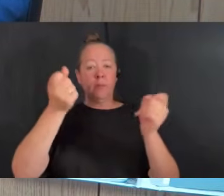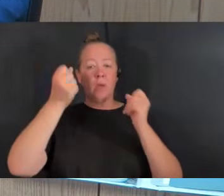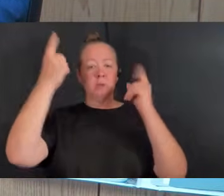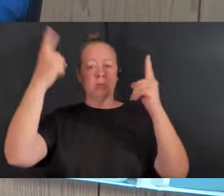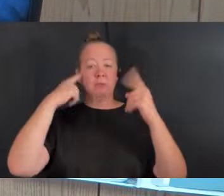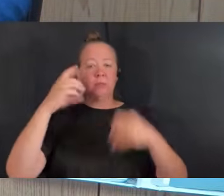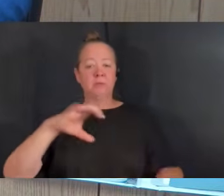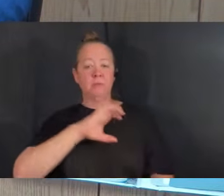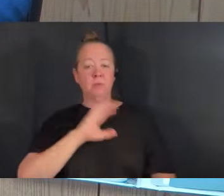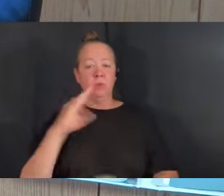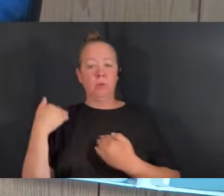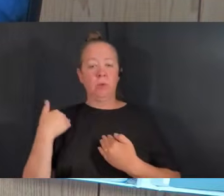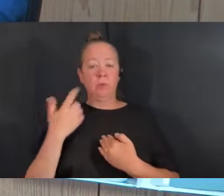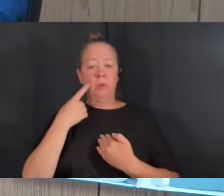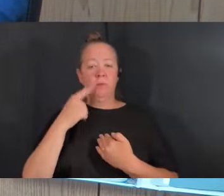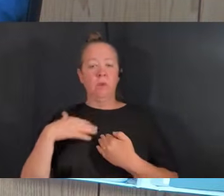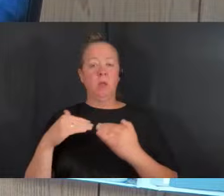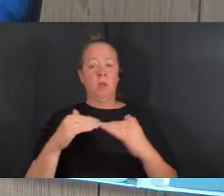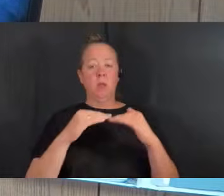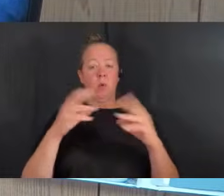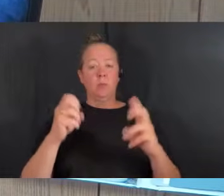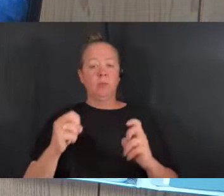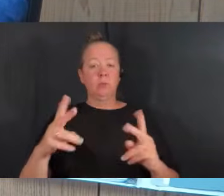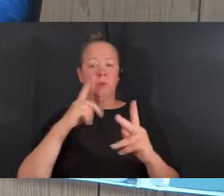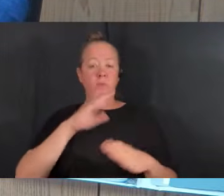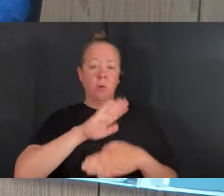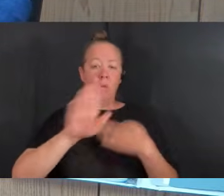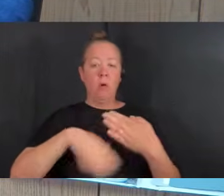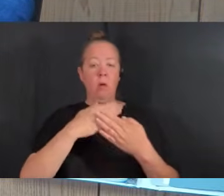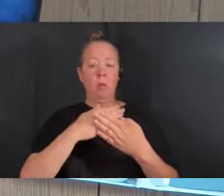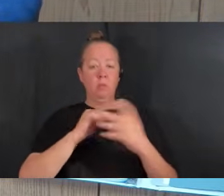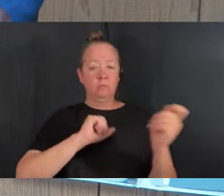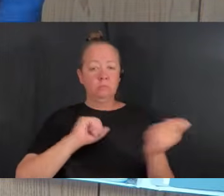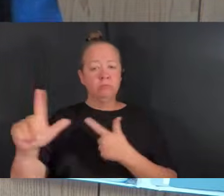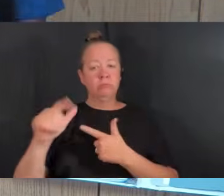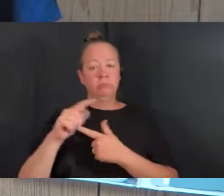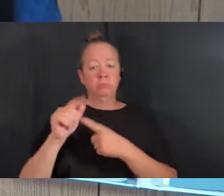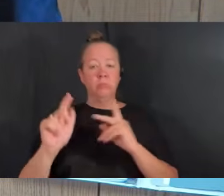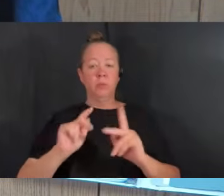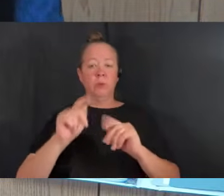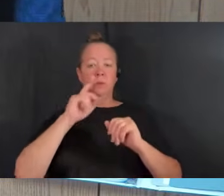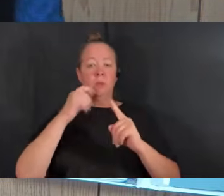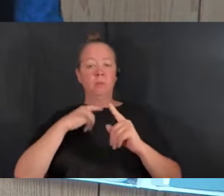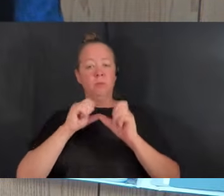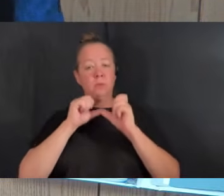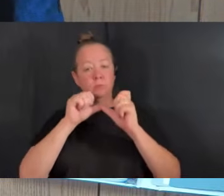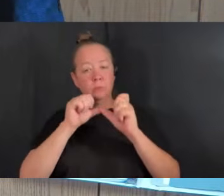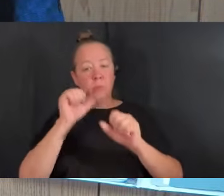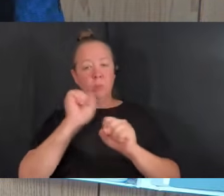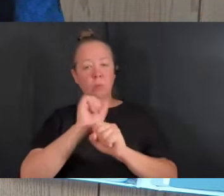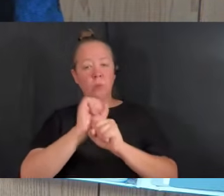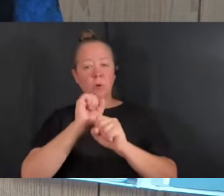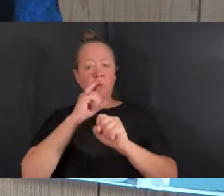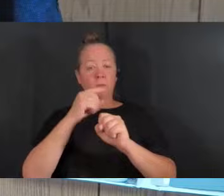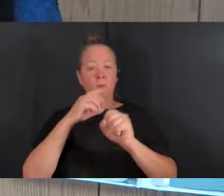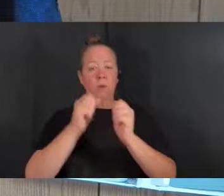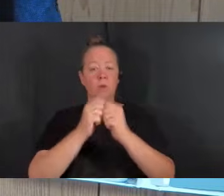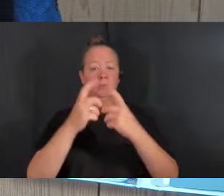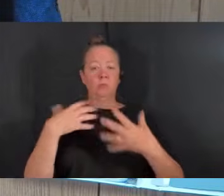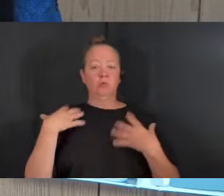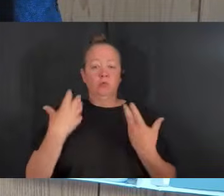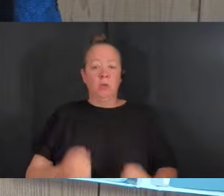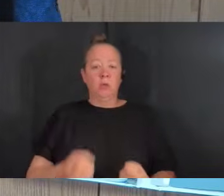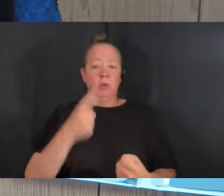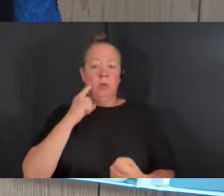us continue to work in honoring the past while strengthening the future for generations to come. Presented